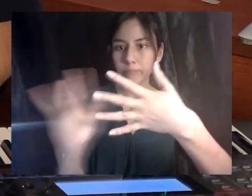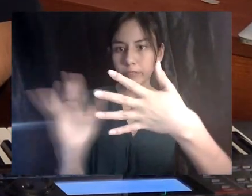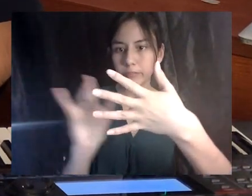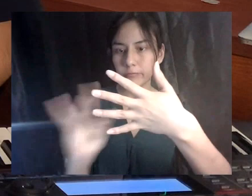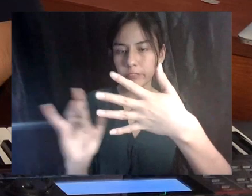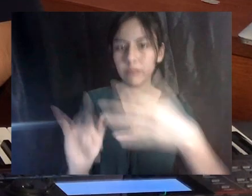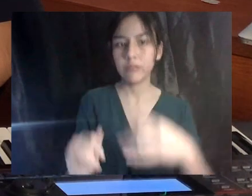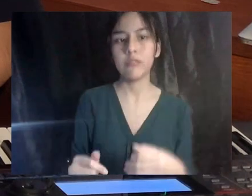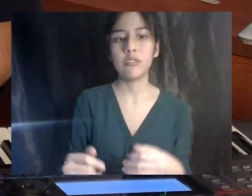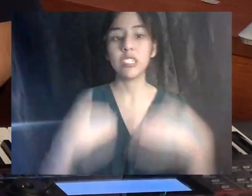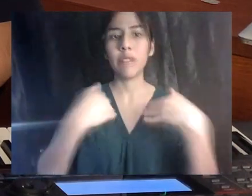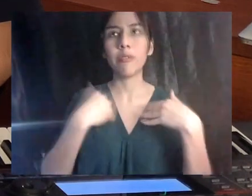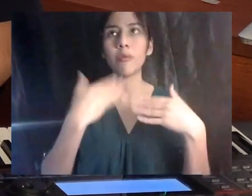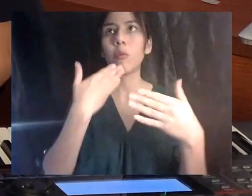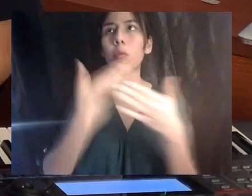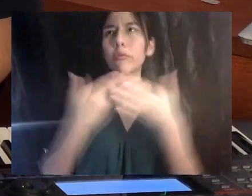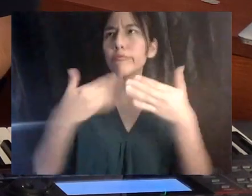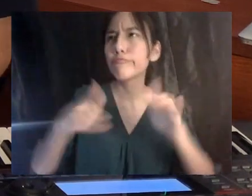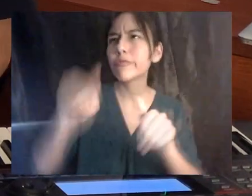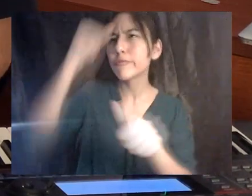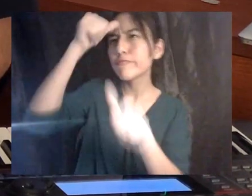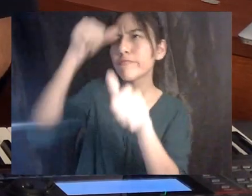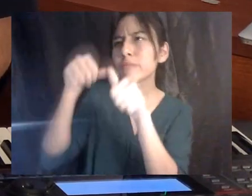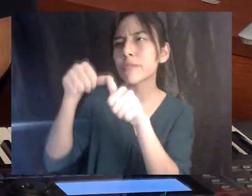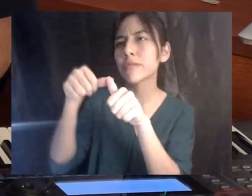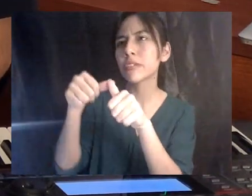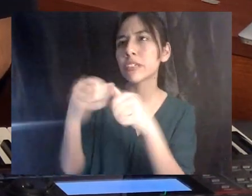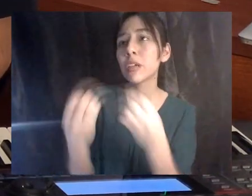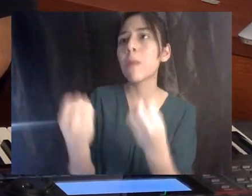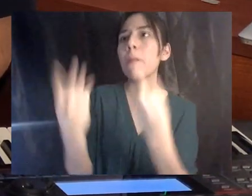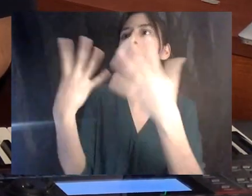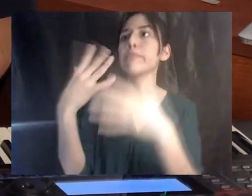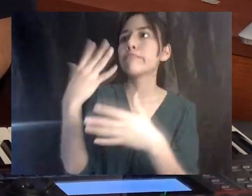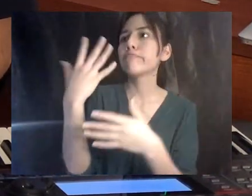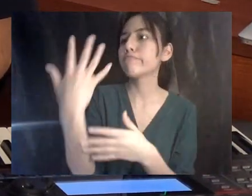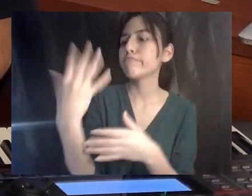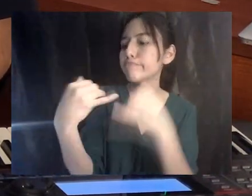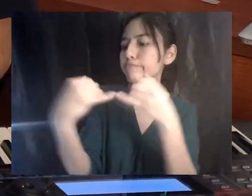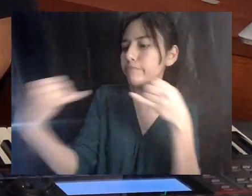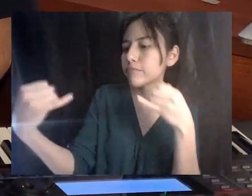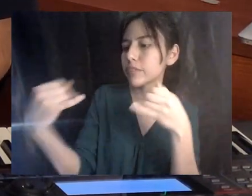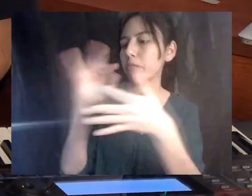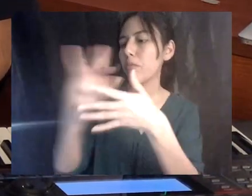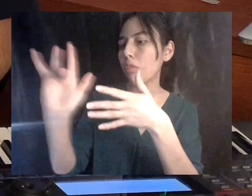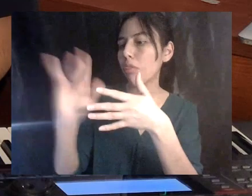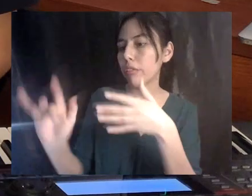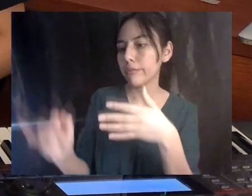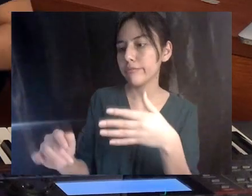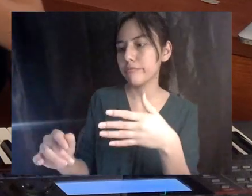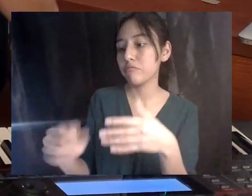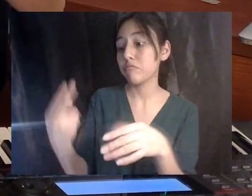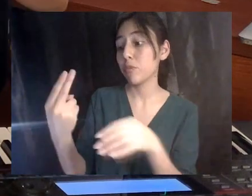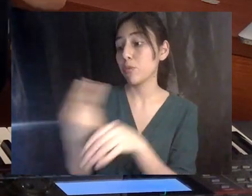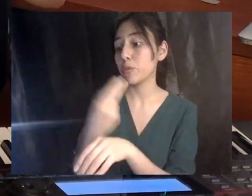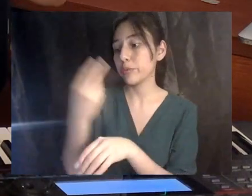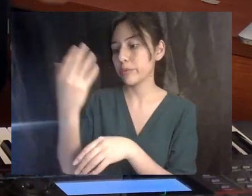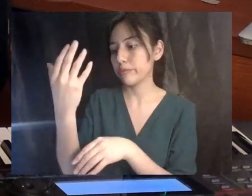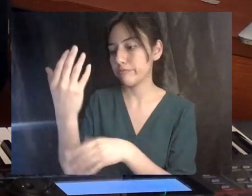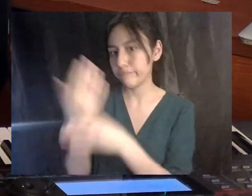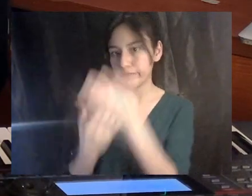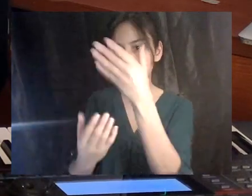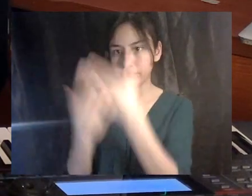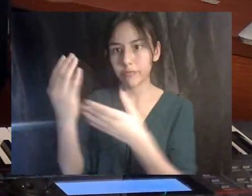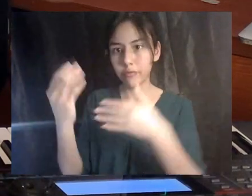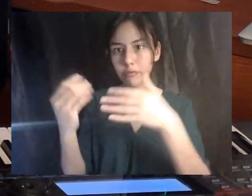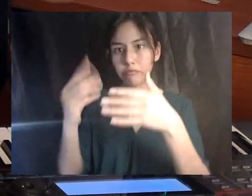So I have a good way to remember how many lines and how many spaces are on a staff. You kind of just use your hand and pretend that they're the